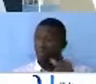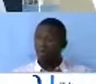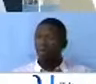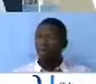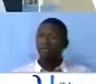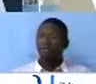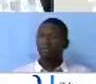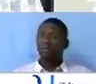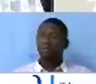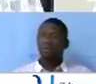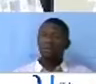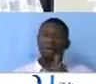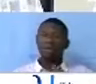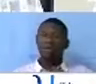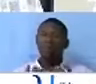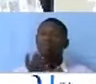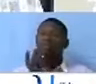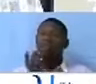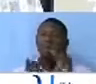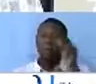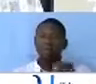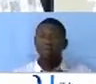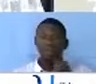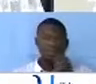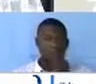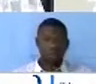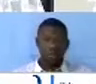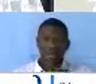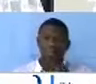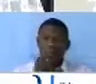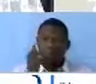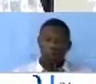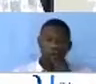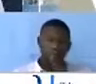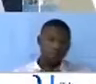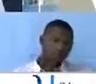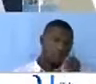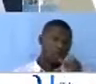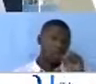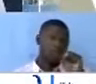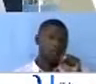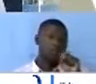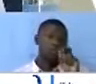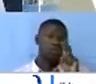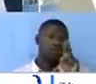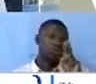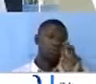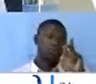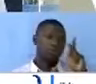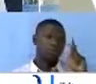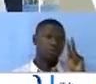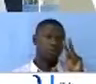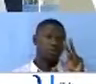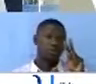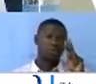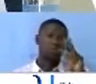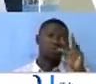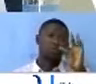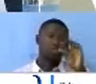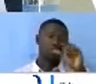the victim said, both you and Sokoto, you are not satisfied with what he wrote.